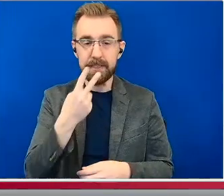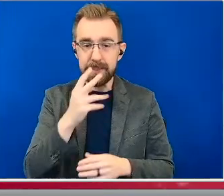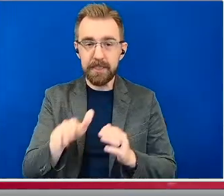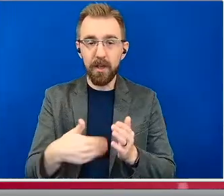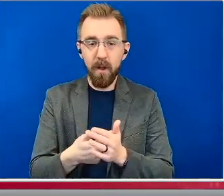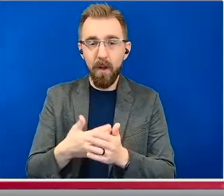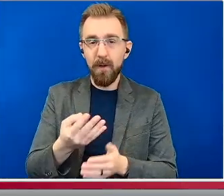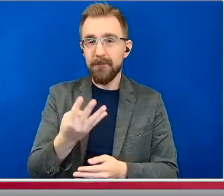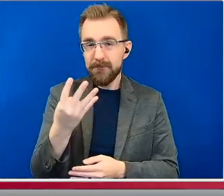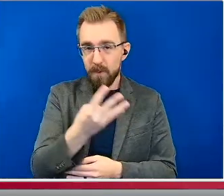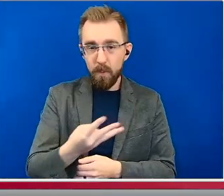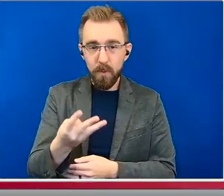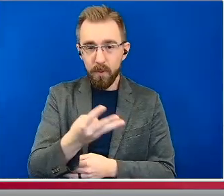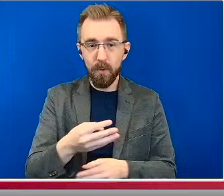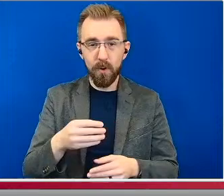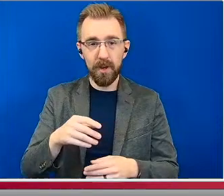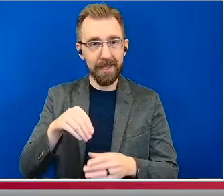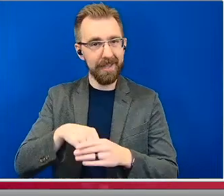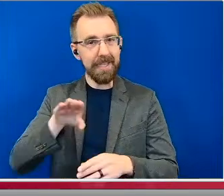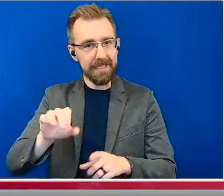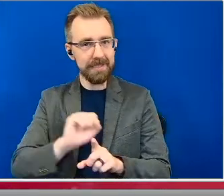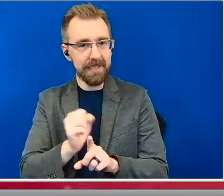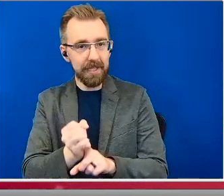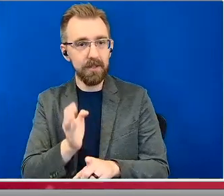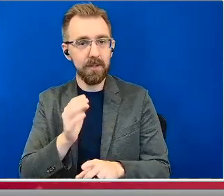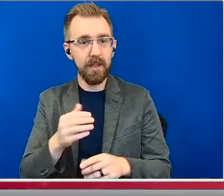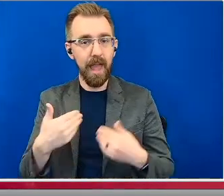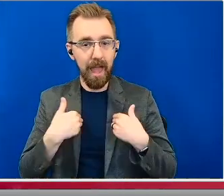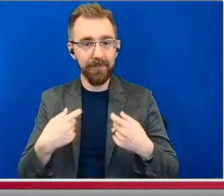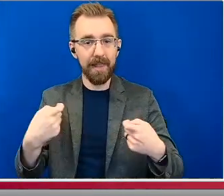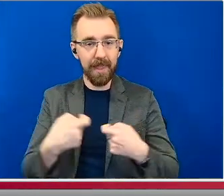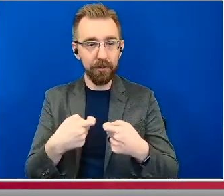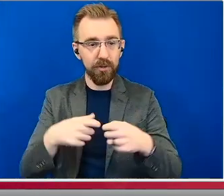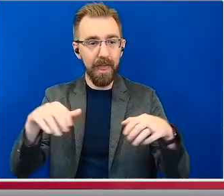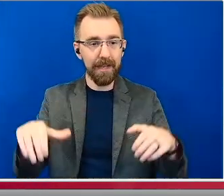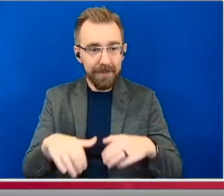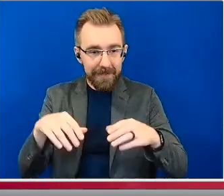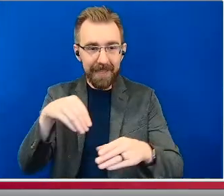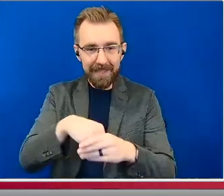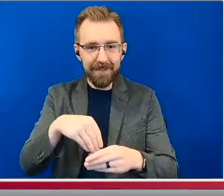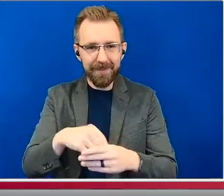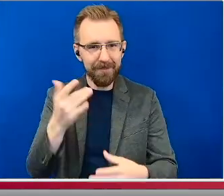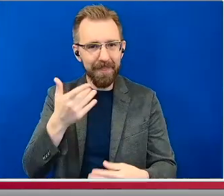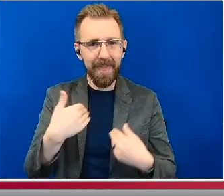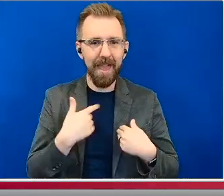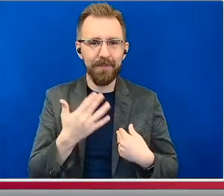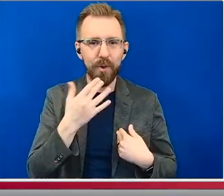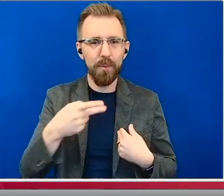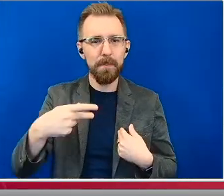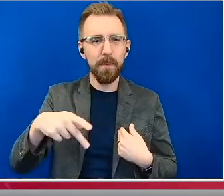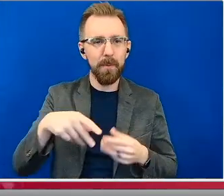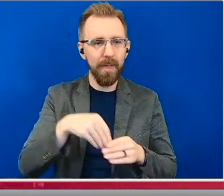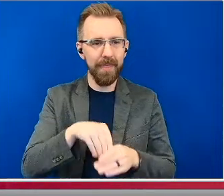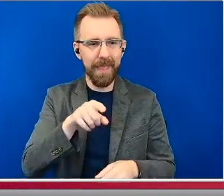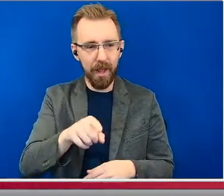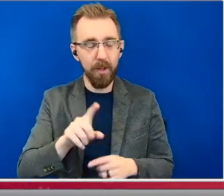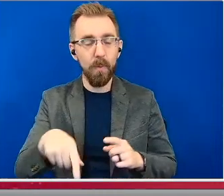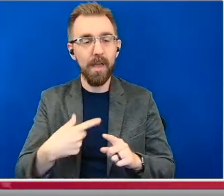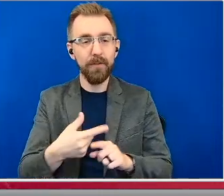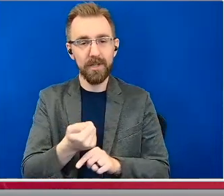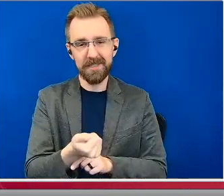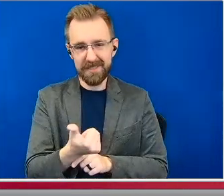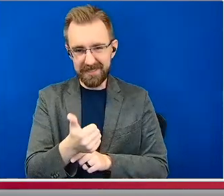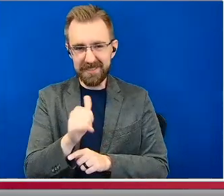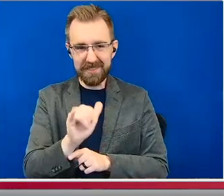case were electrically active, and thus they have the color purple in them. So once you eliminate that electrical